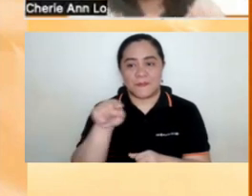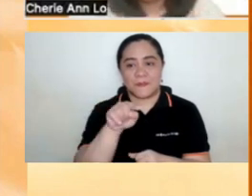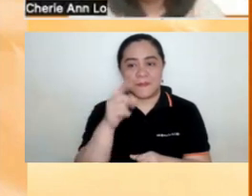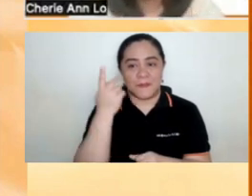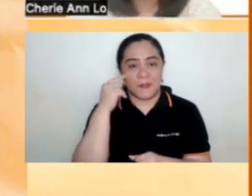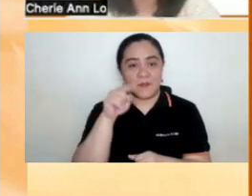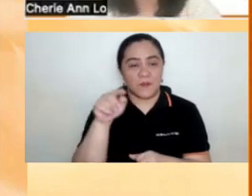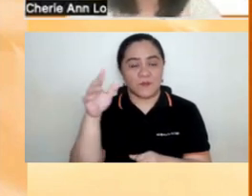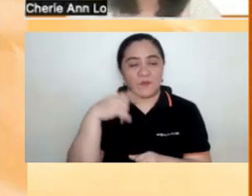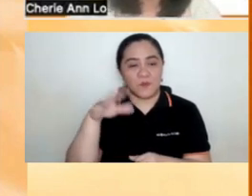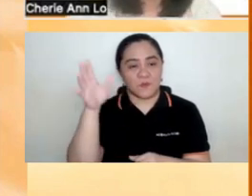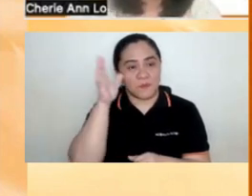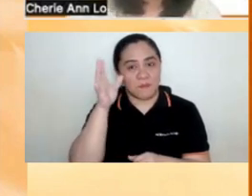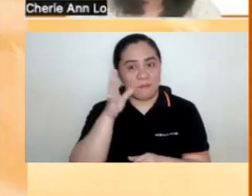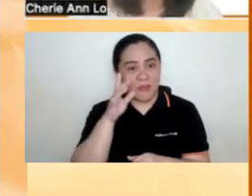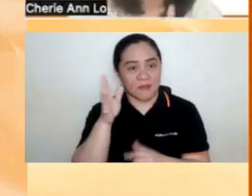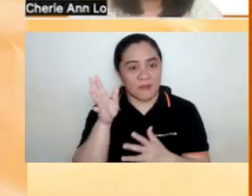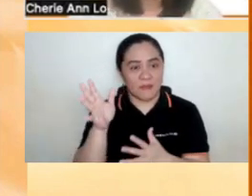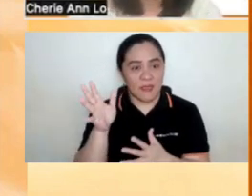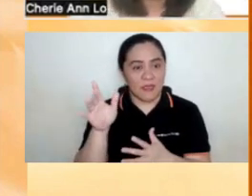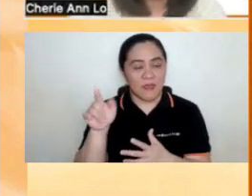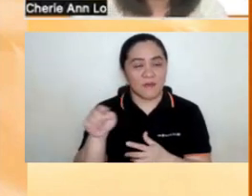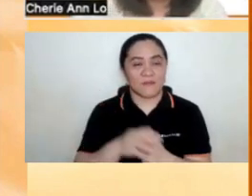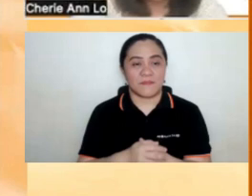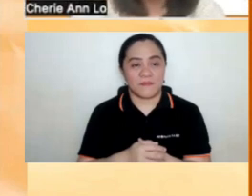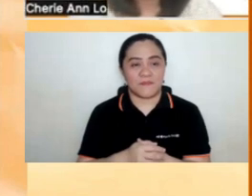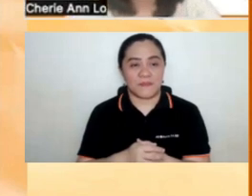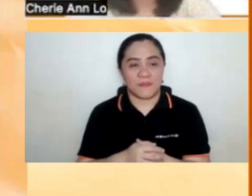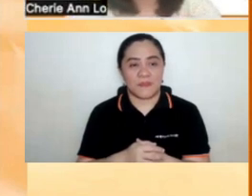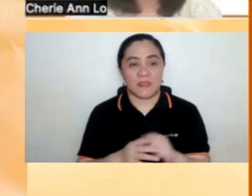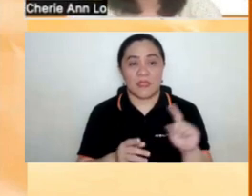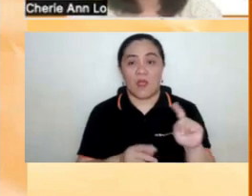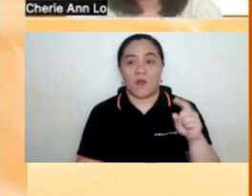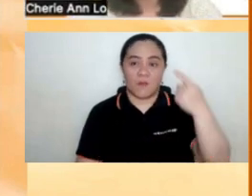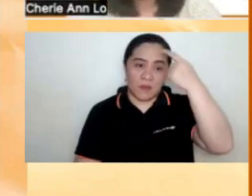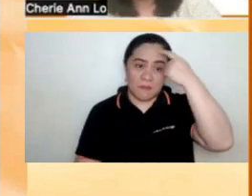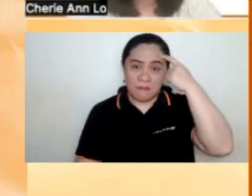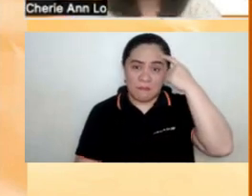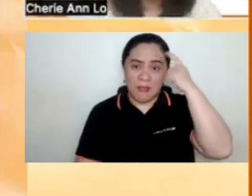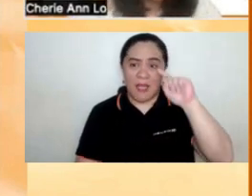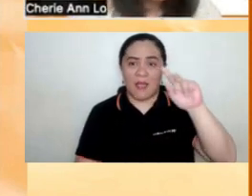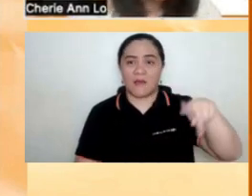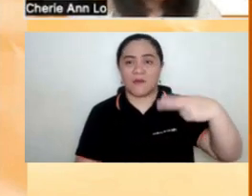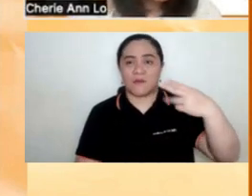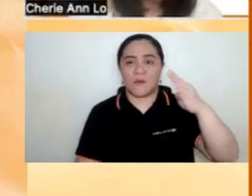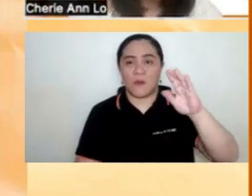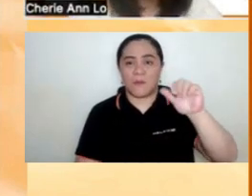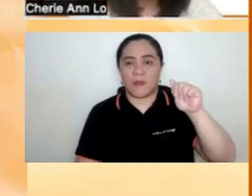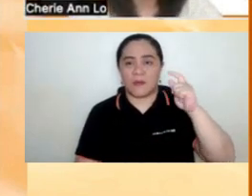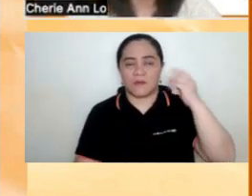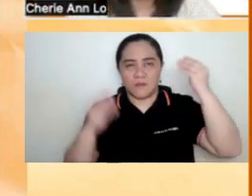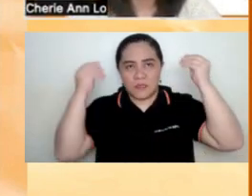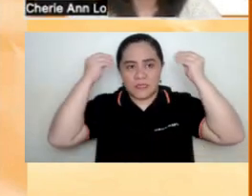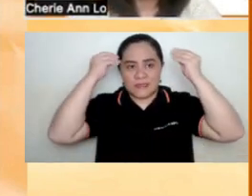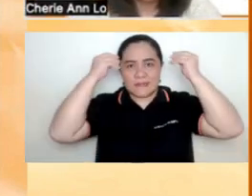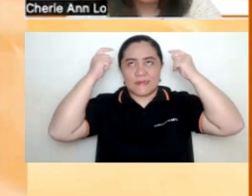You have phobias, which we're particular with. We're panic disorder attacks, social anxiety naman. Having thoughts